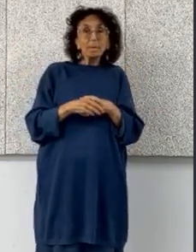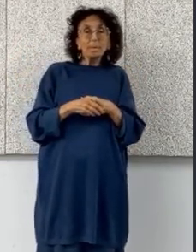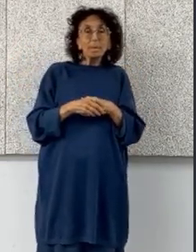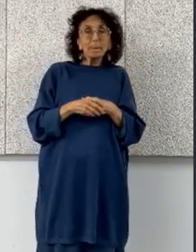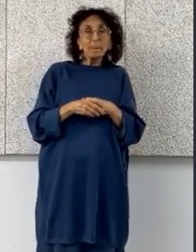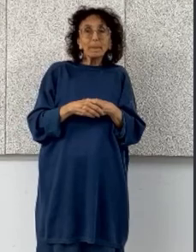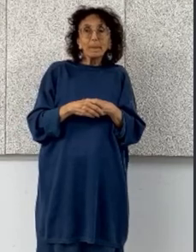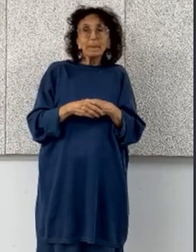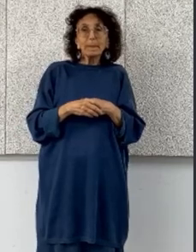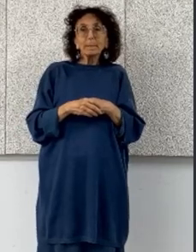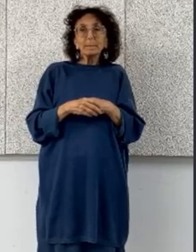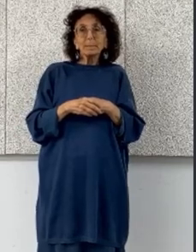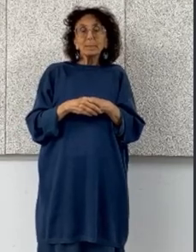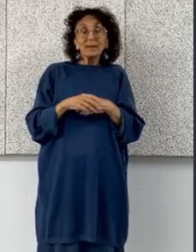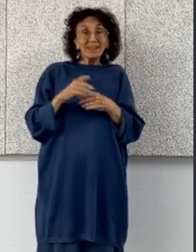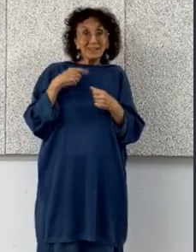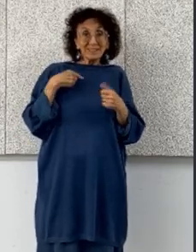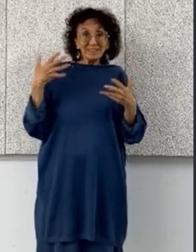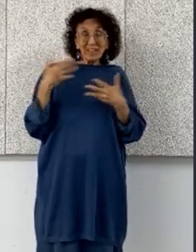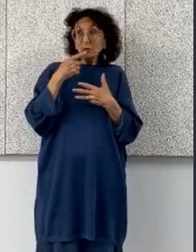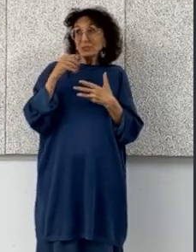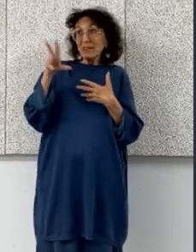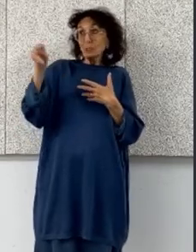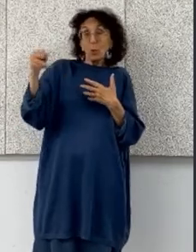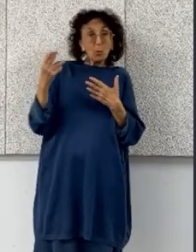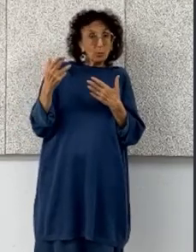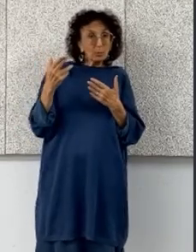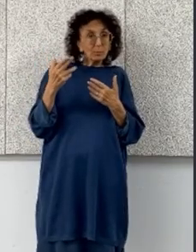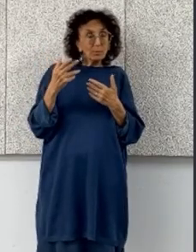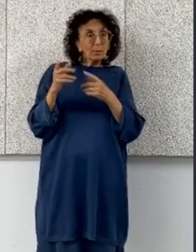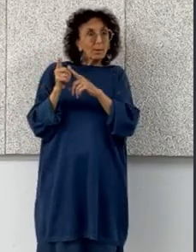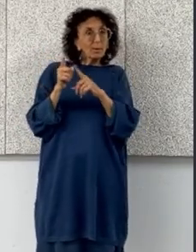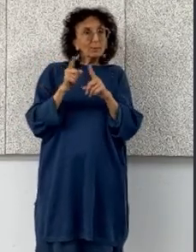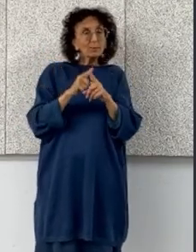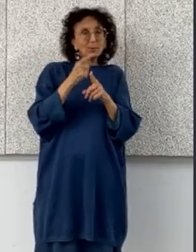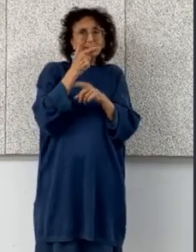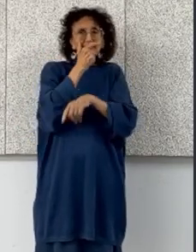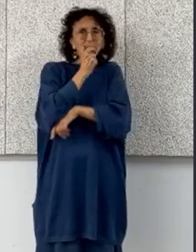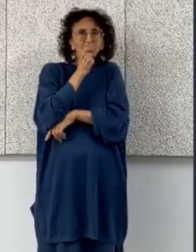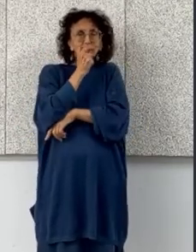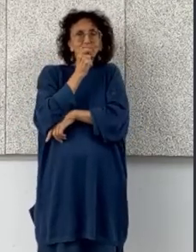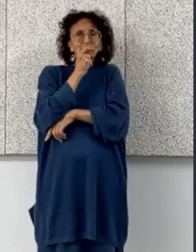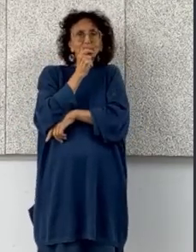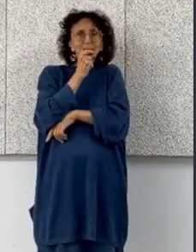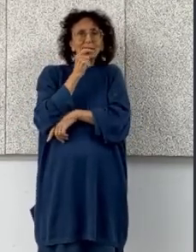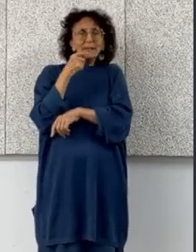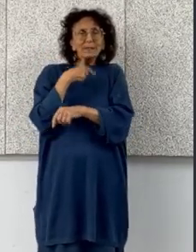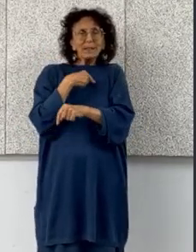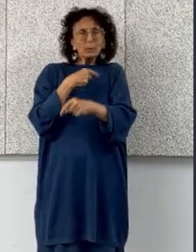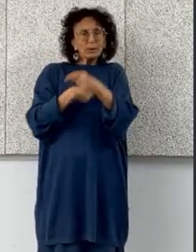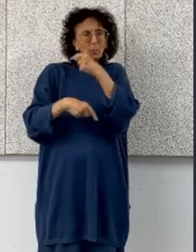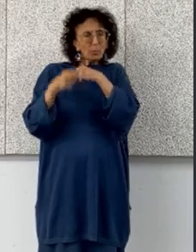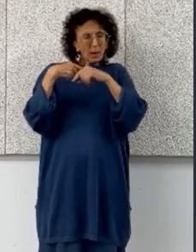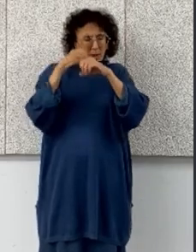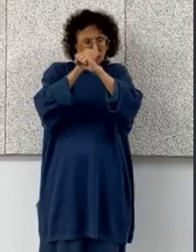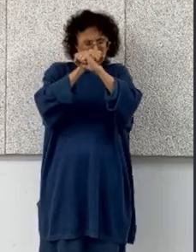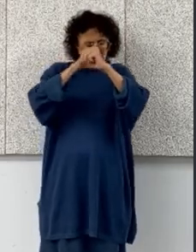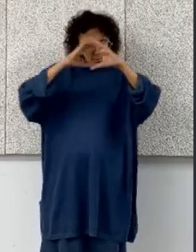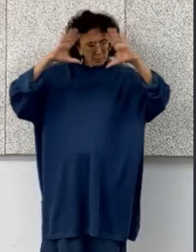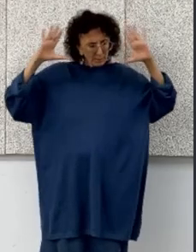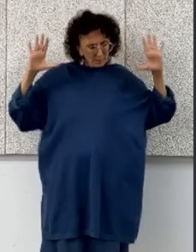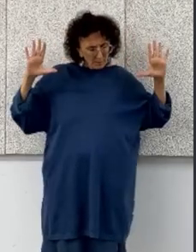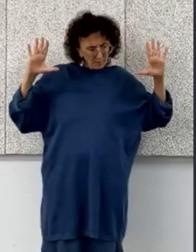think it's a very scary thing, but it is also a like, ooh, can we zoom out for a second and look at